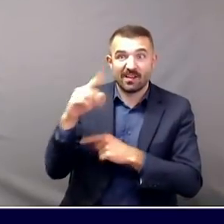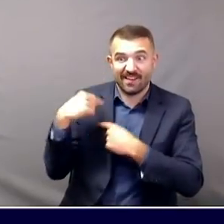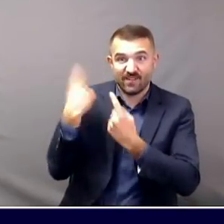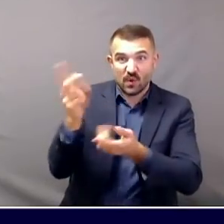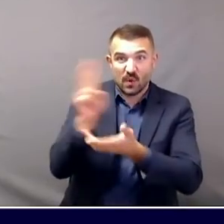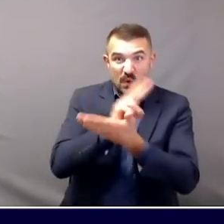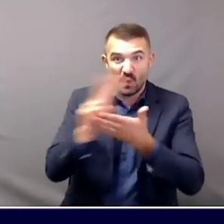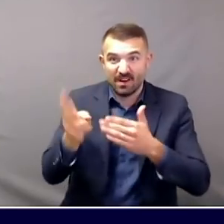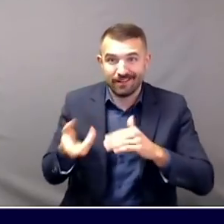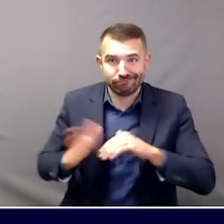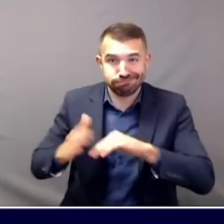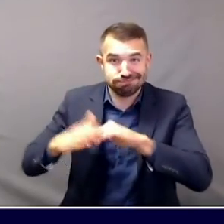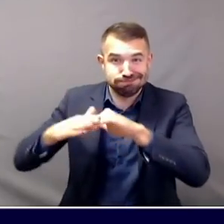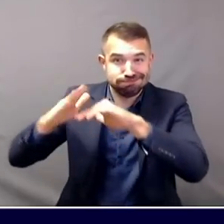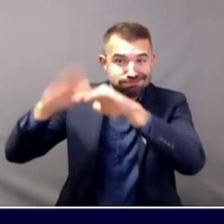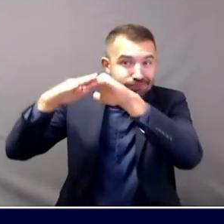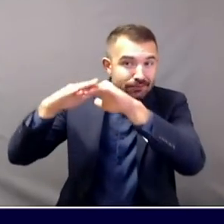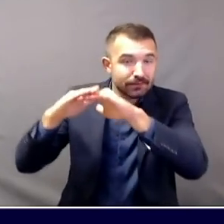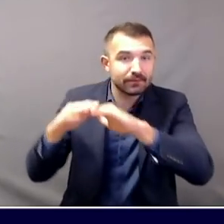Overall,